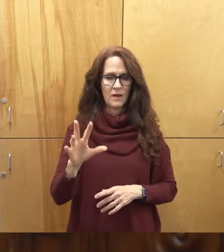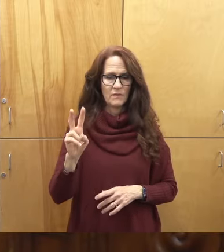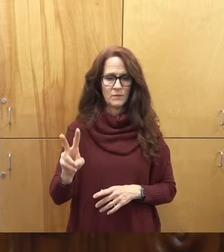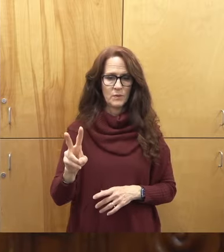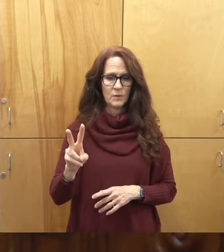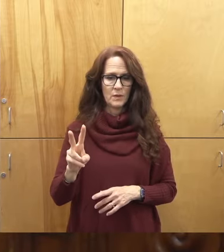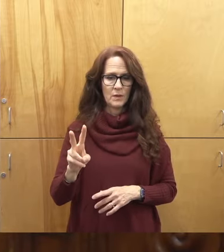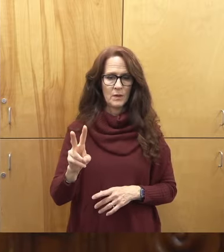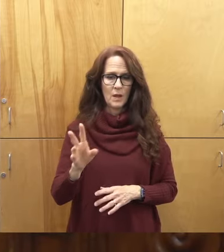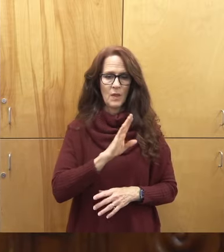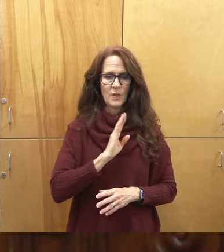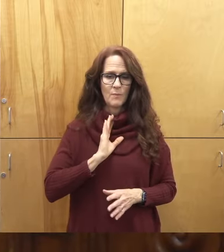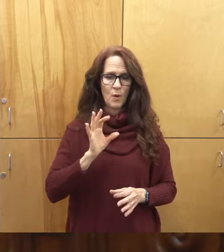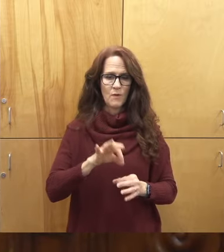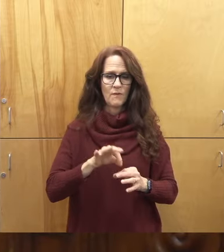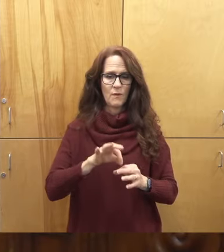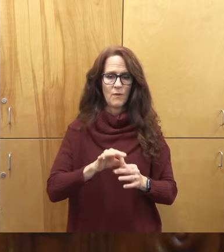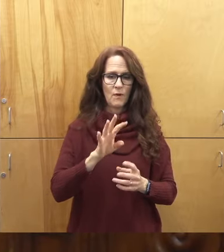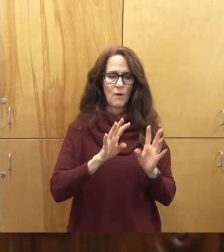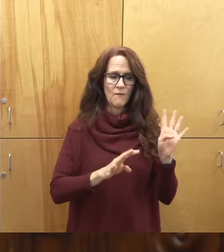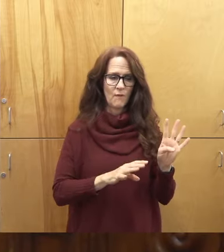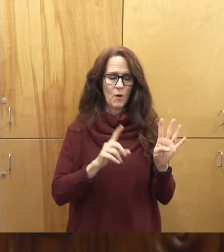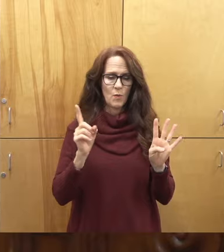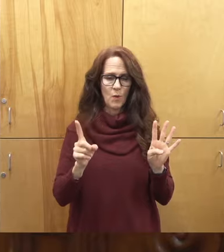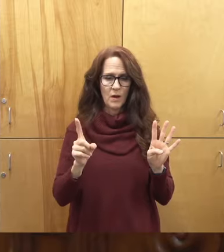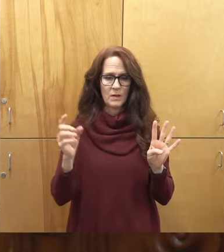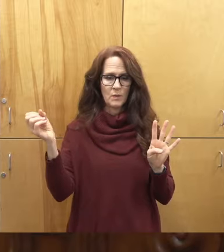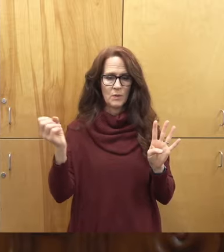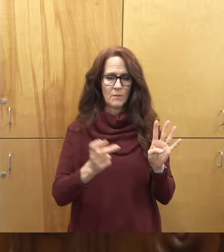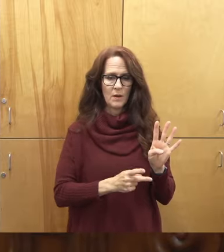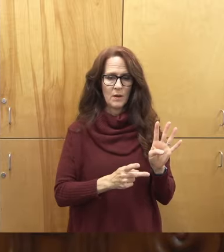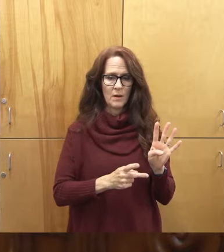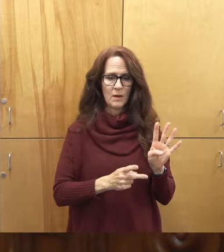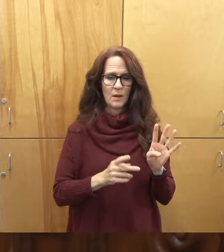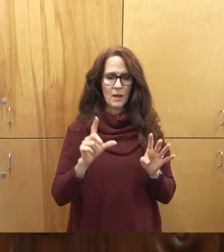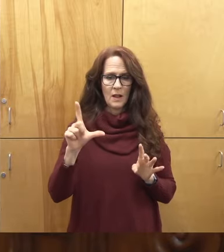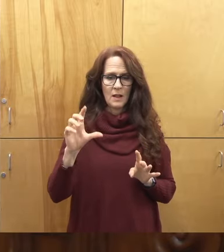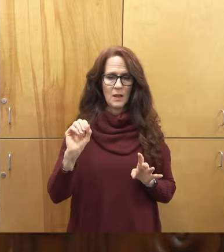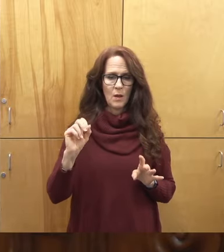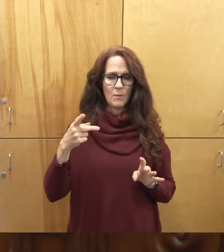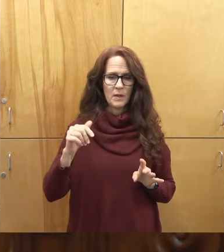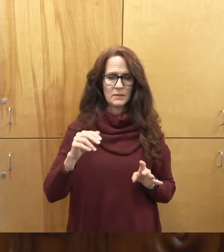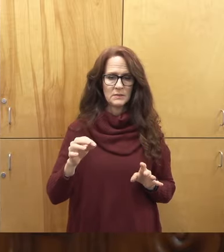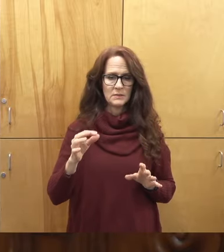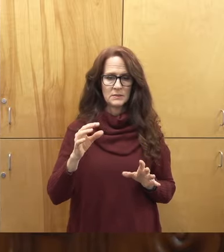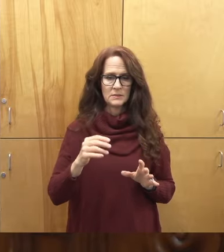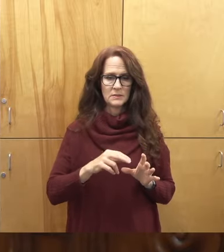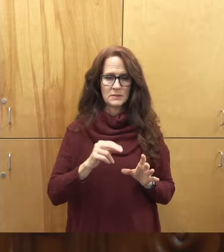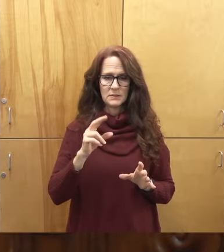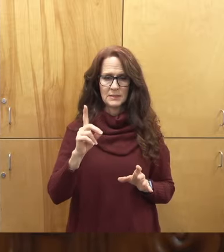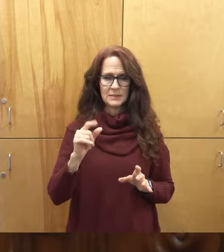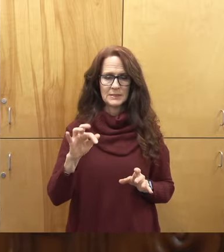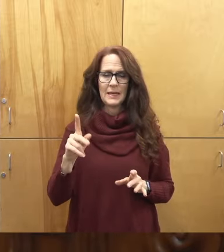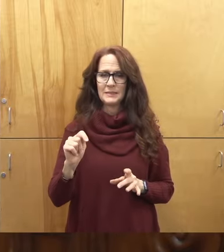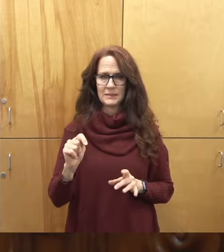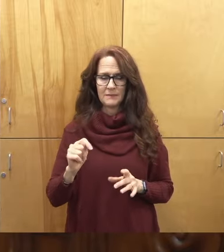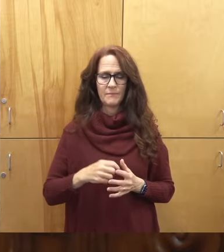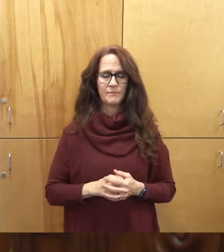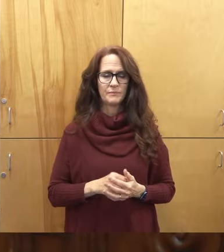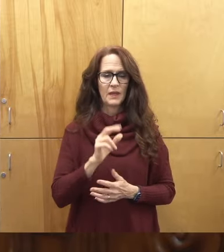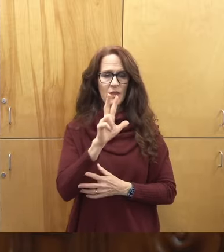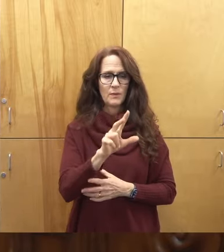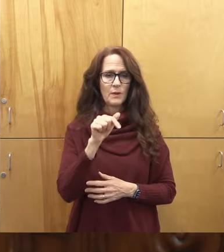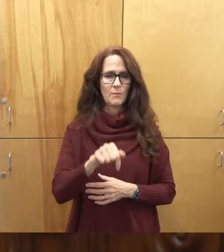30052, the board voted 4-1 for readmission with Ms. Lopez in dissent. On item